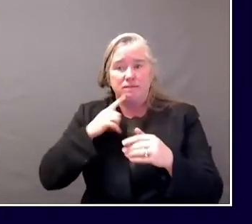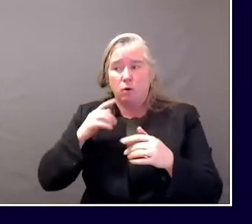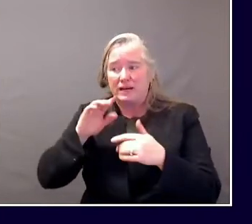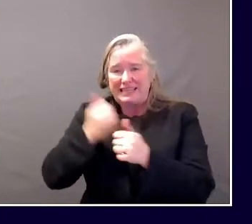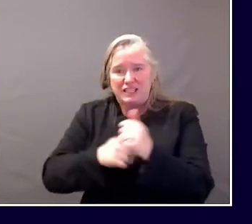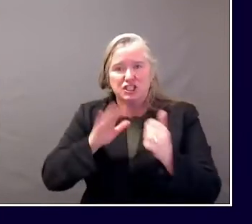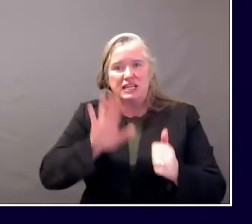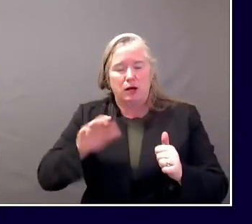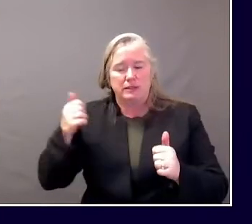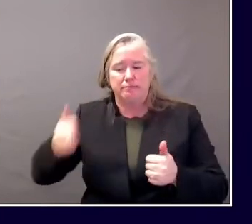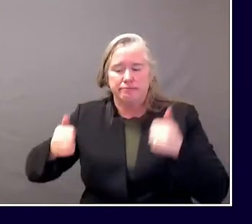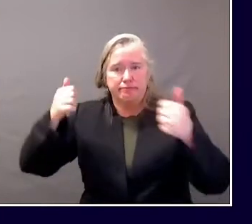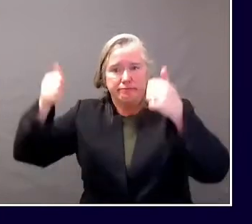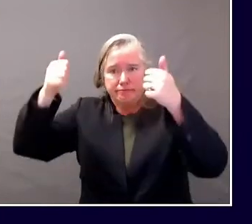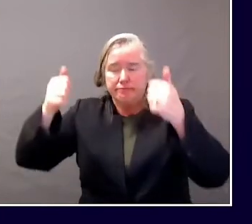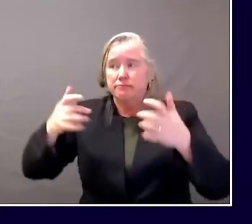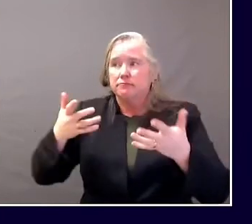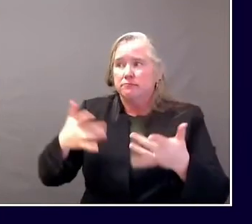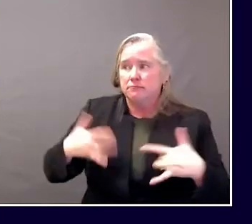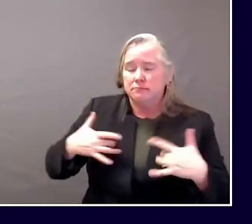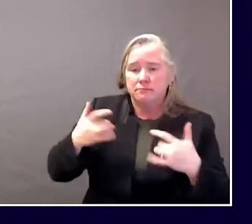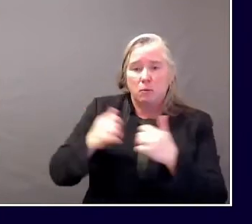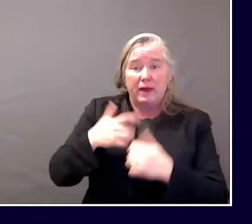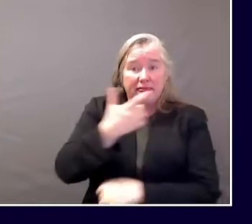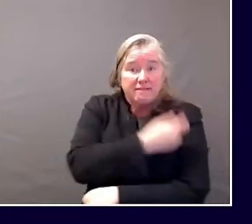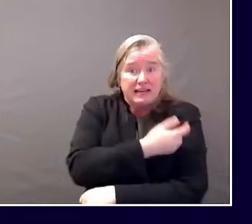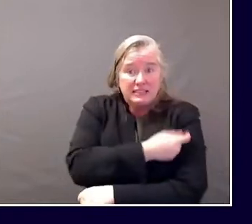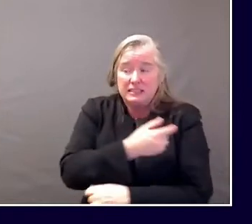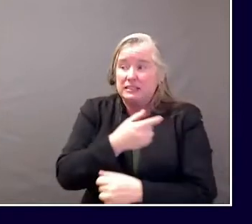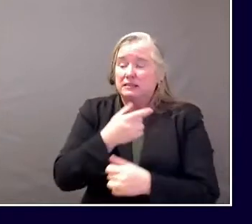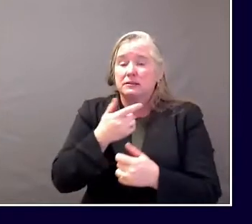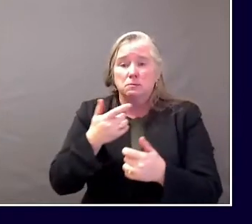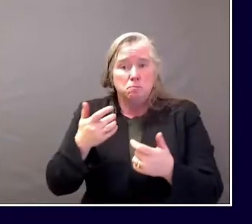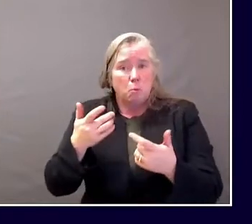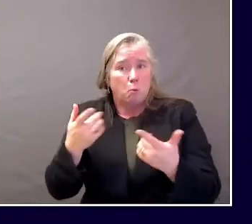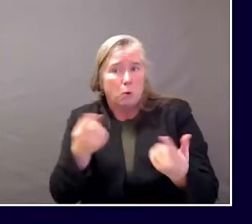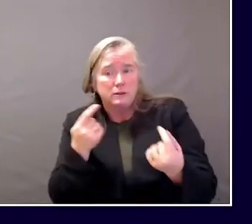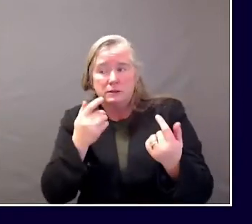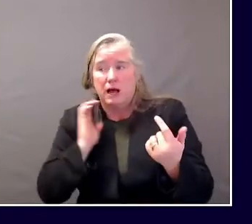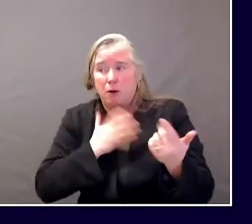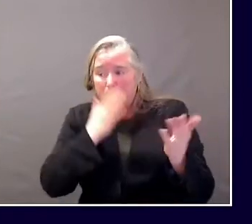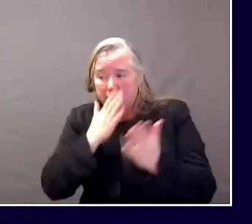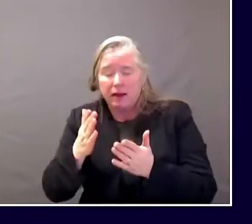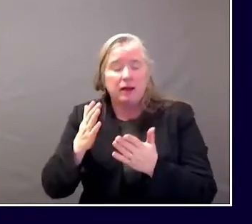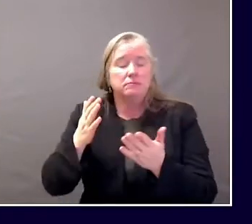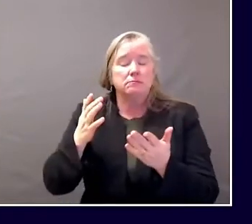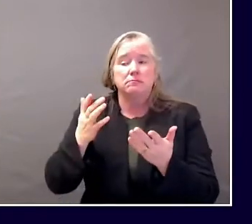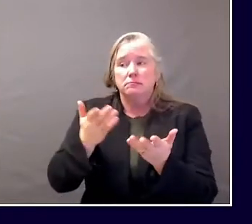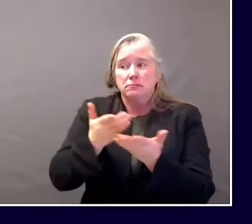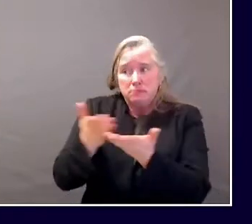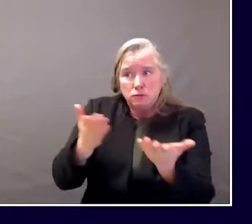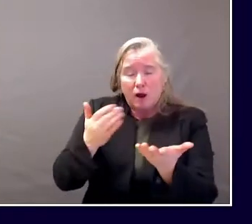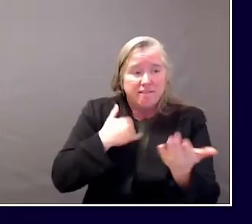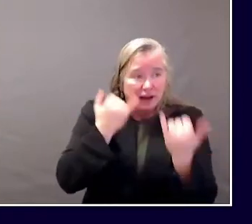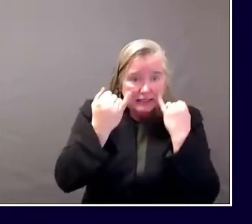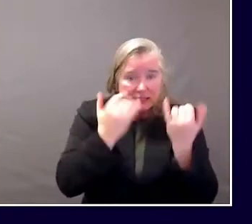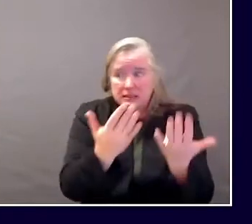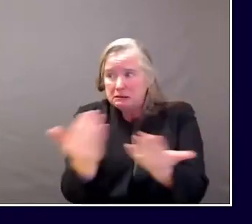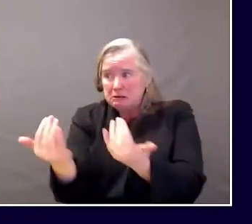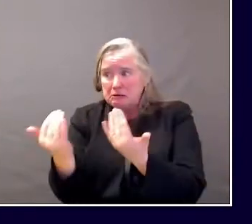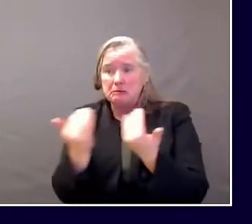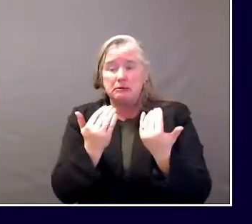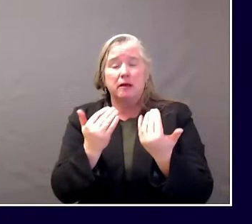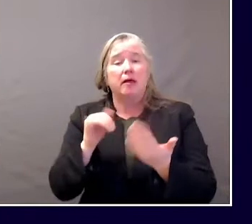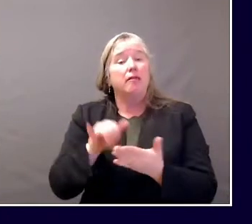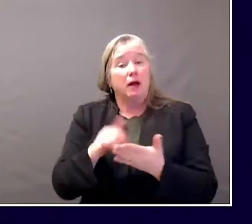vaccines and vaccination planning. We asked for their assistance as we started this planning process. That conversation, too,